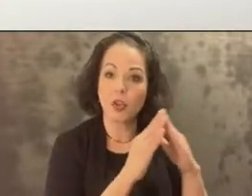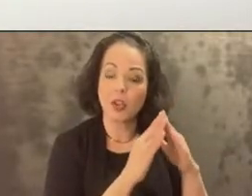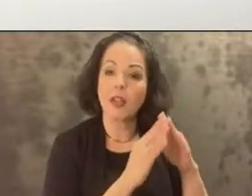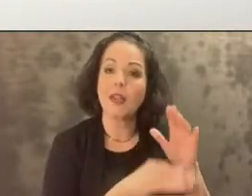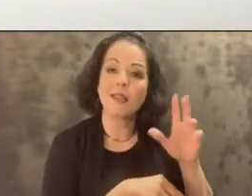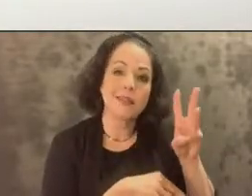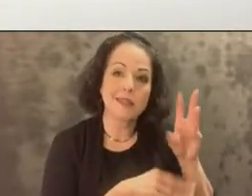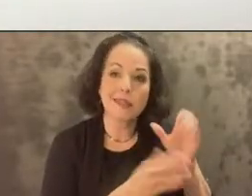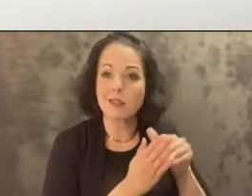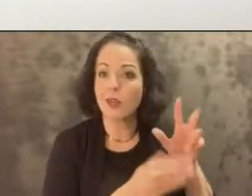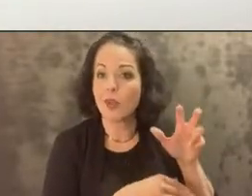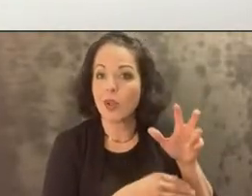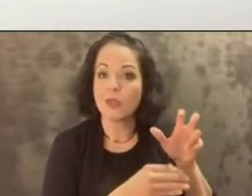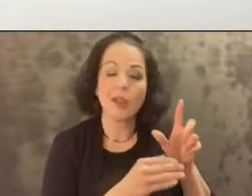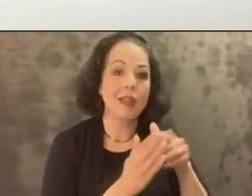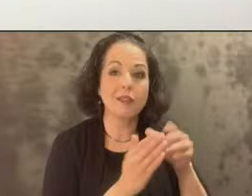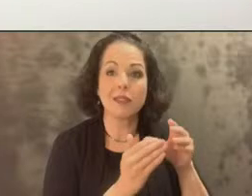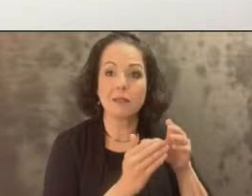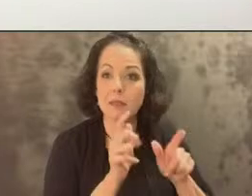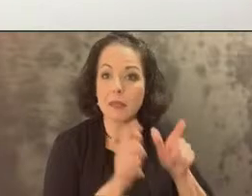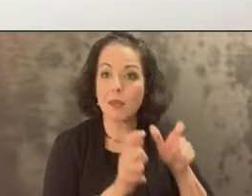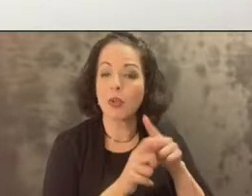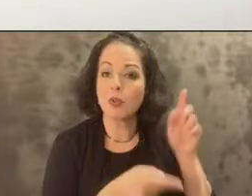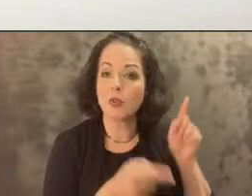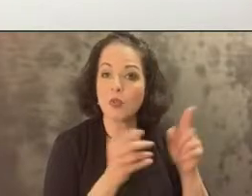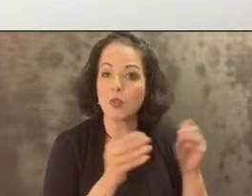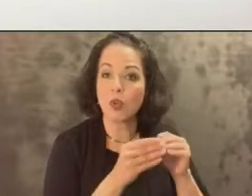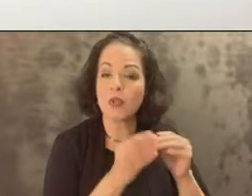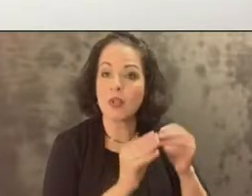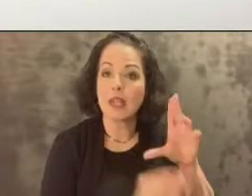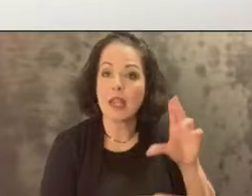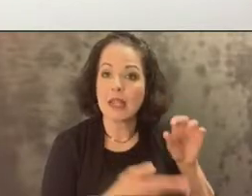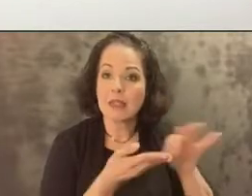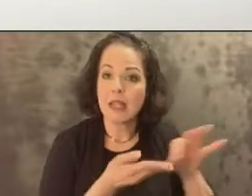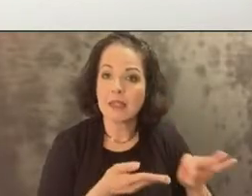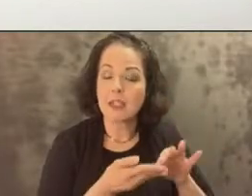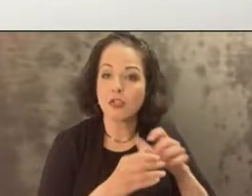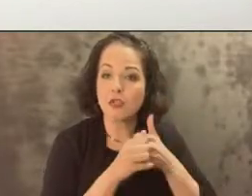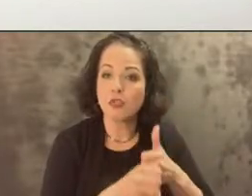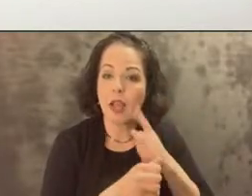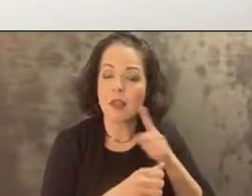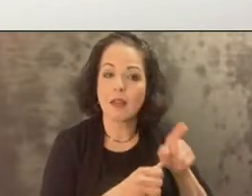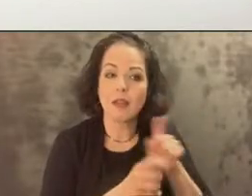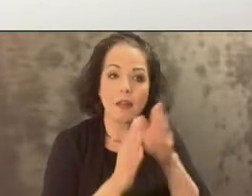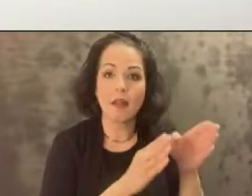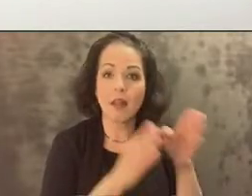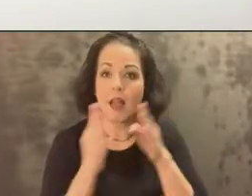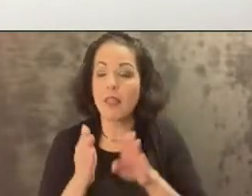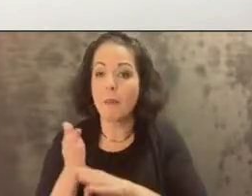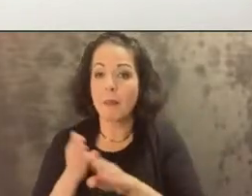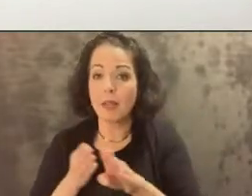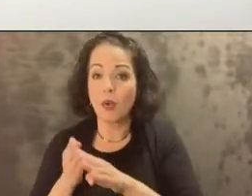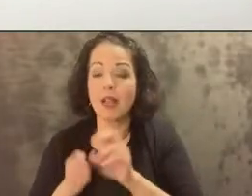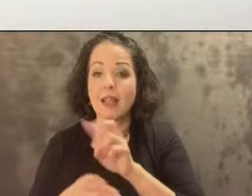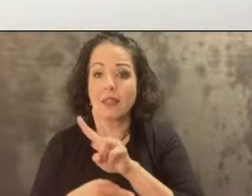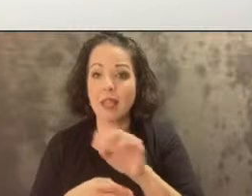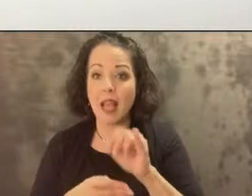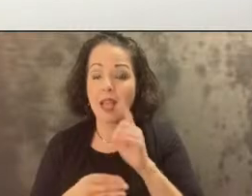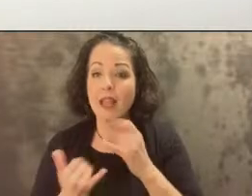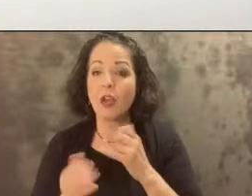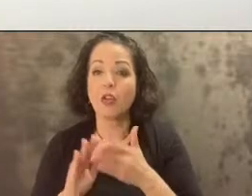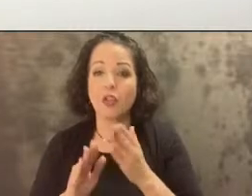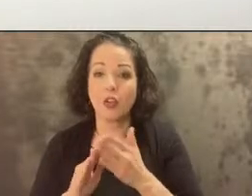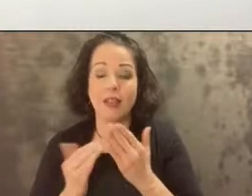people, whereas the SVI's smallest unit is the census tract, 1,200 to 8,000 people. And the new Minority Health SVI currently operates at the county